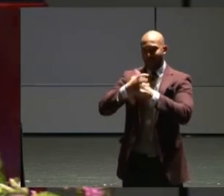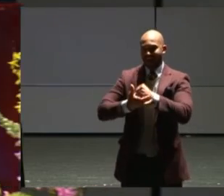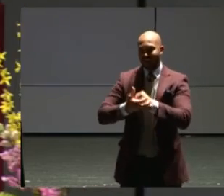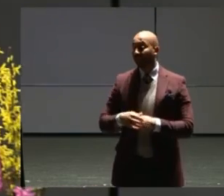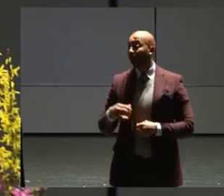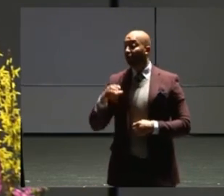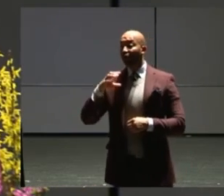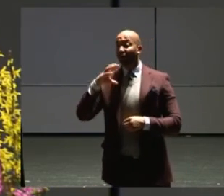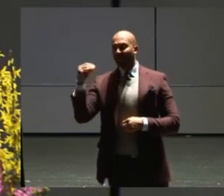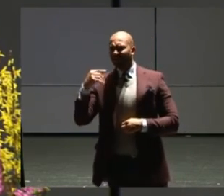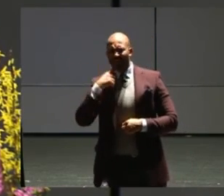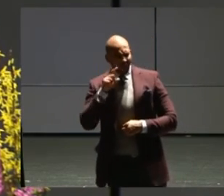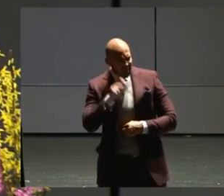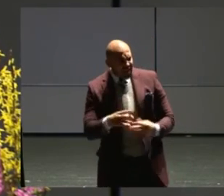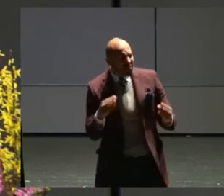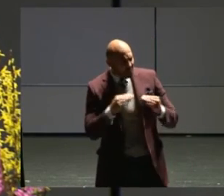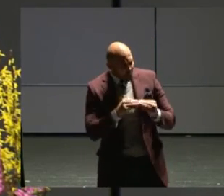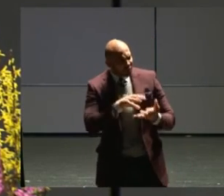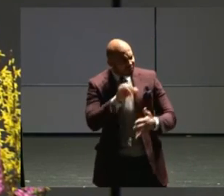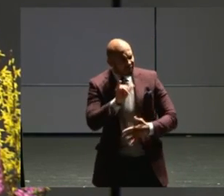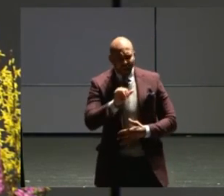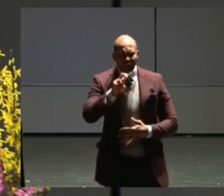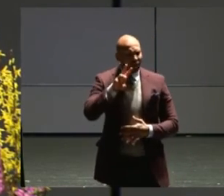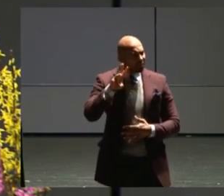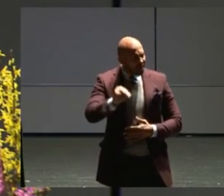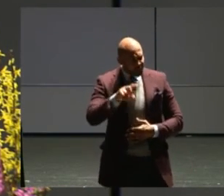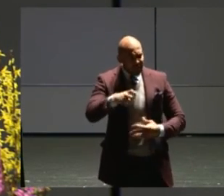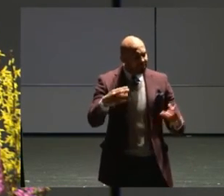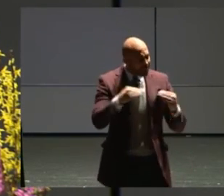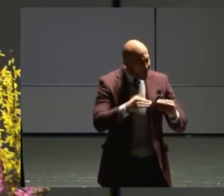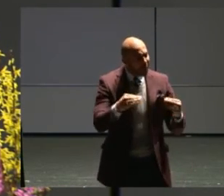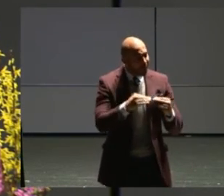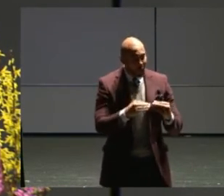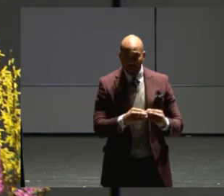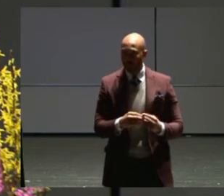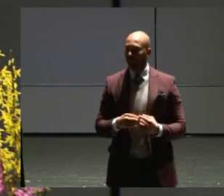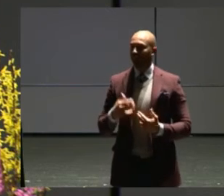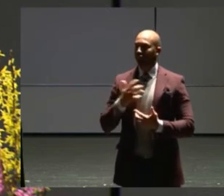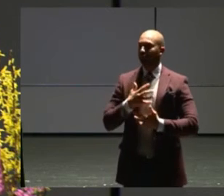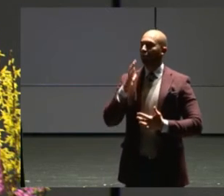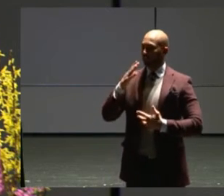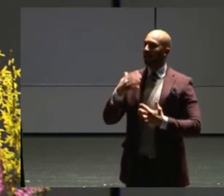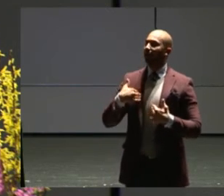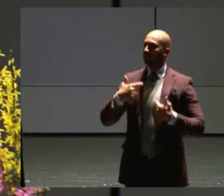we need more of what UWM is giving us. It's going to make a bigger difference.